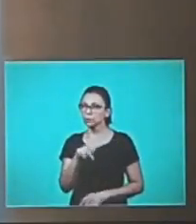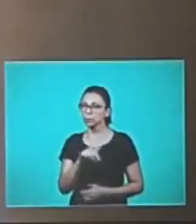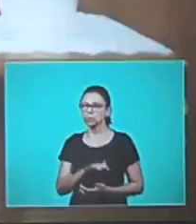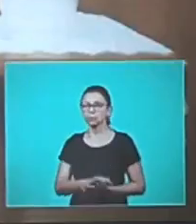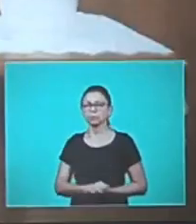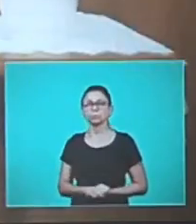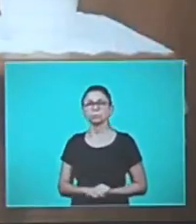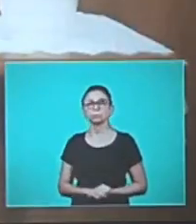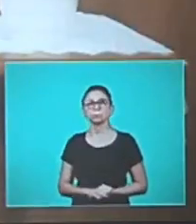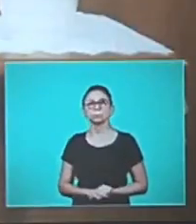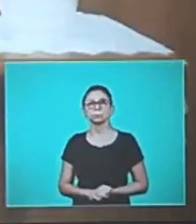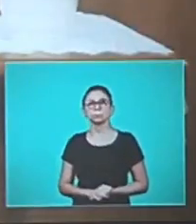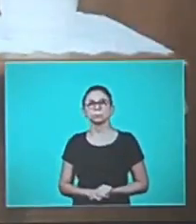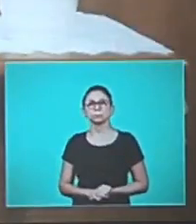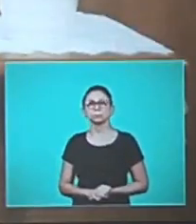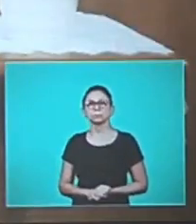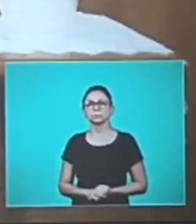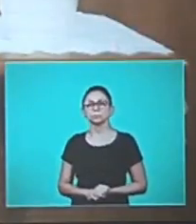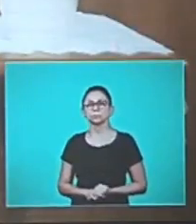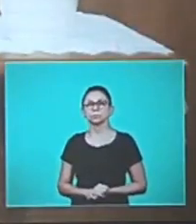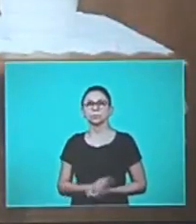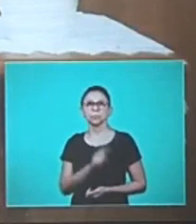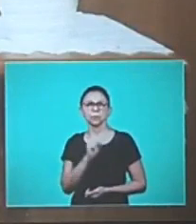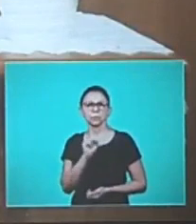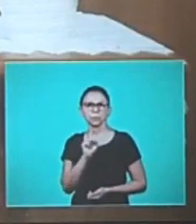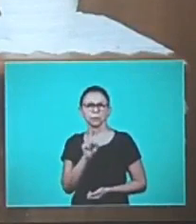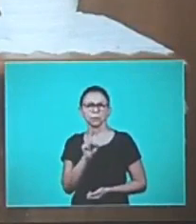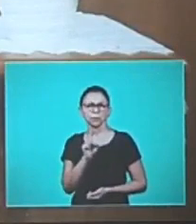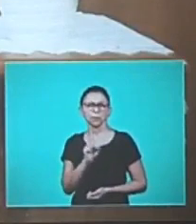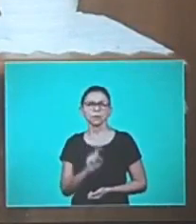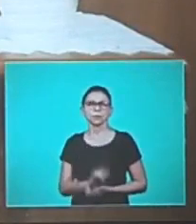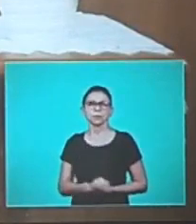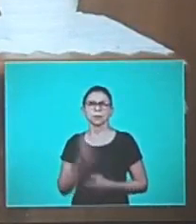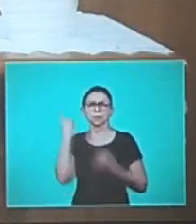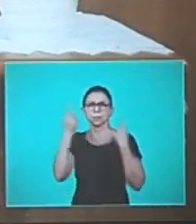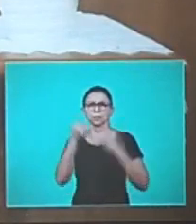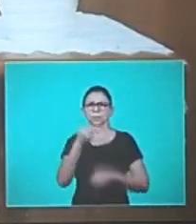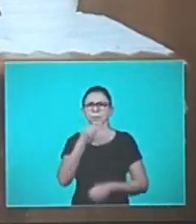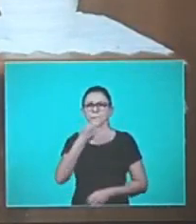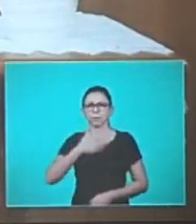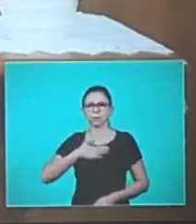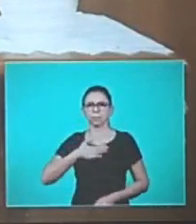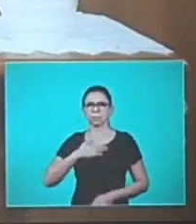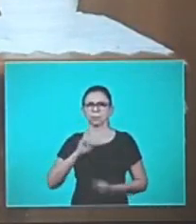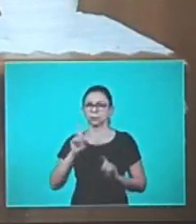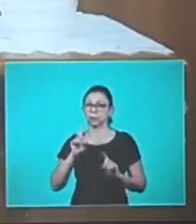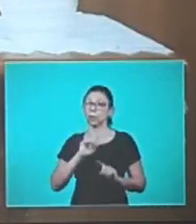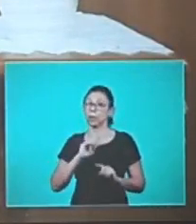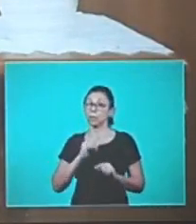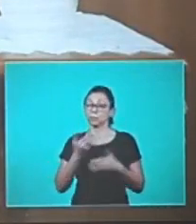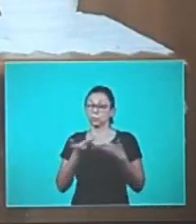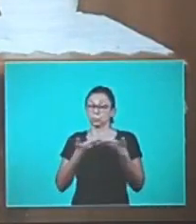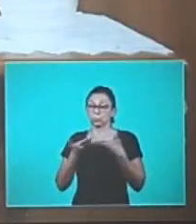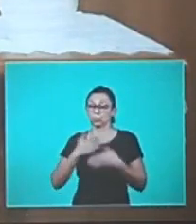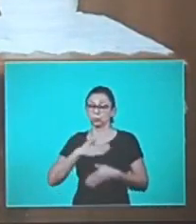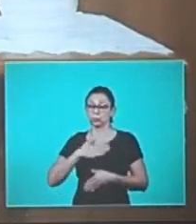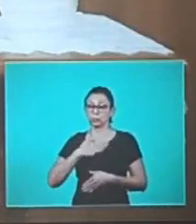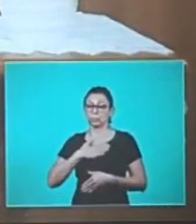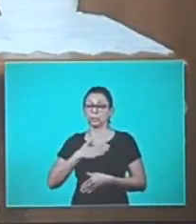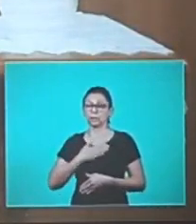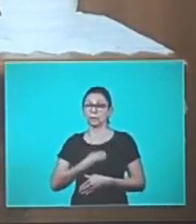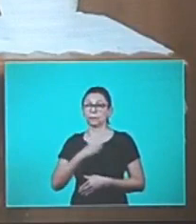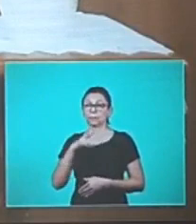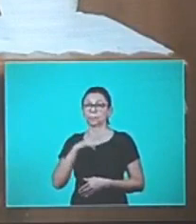neighbor or visitor, whoever is in the church, he doesn't care about what I'm saying. I need to take care of my own